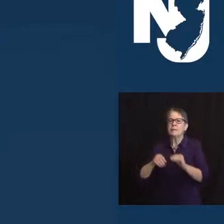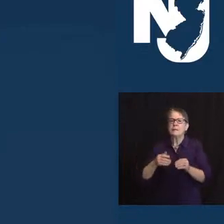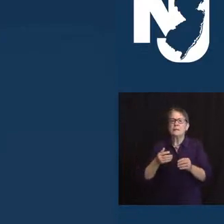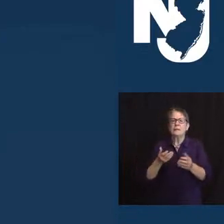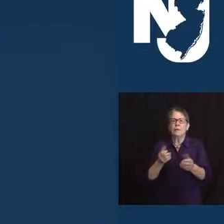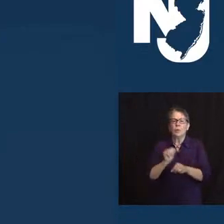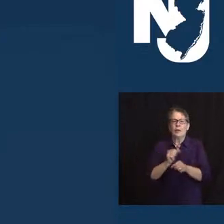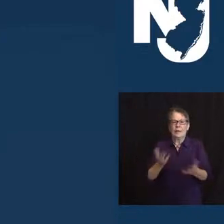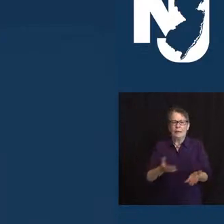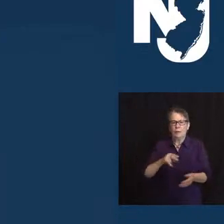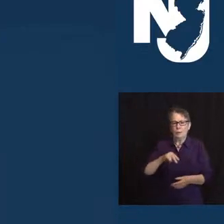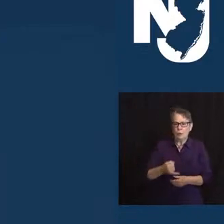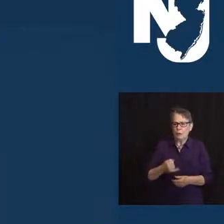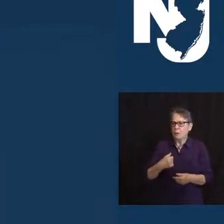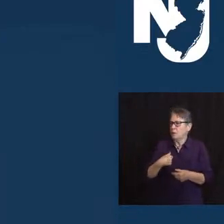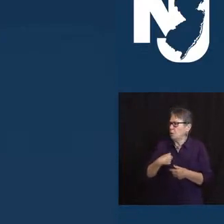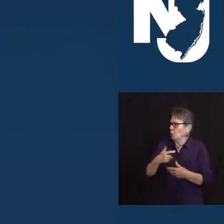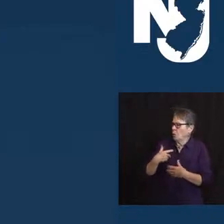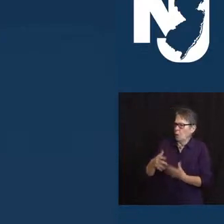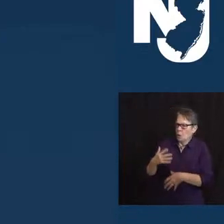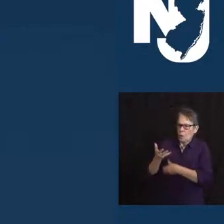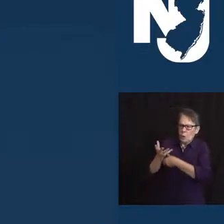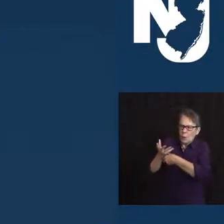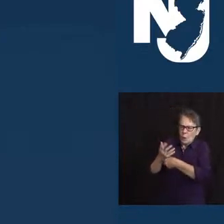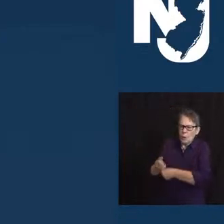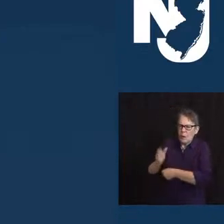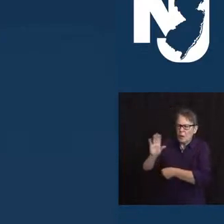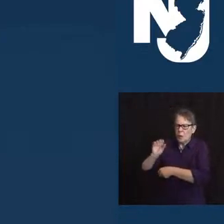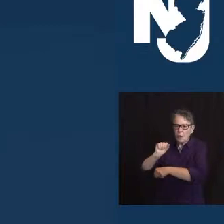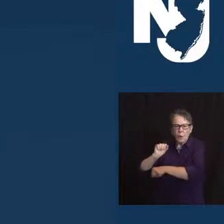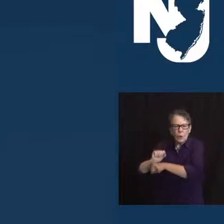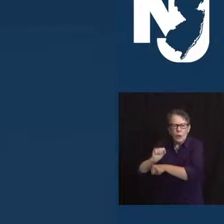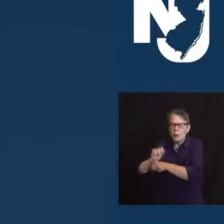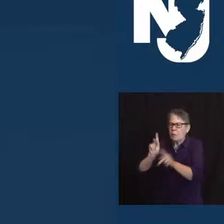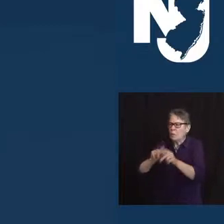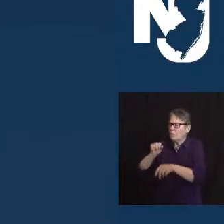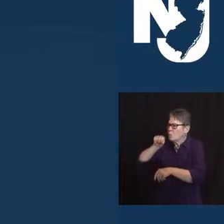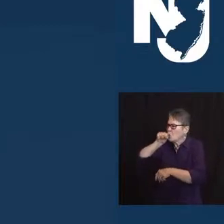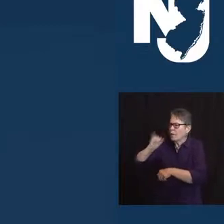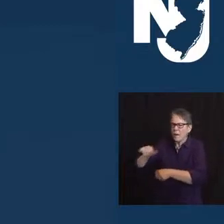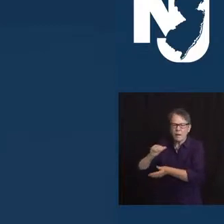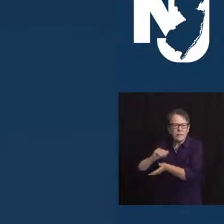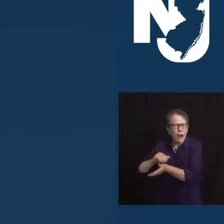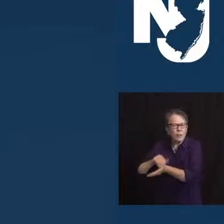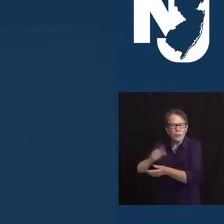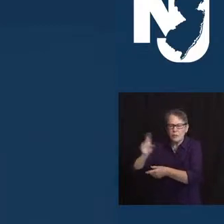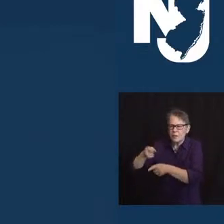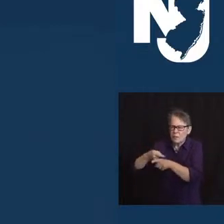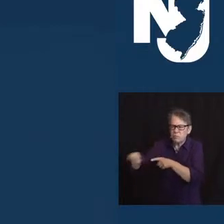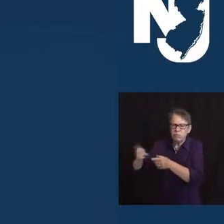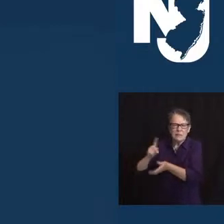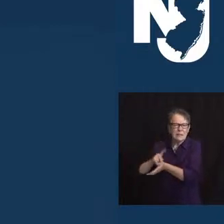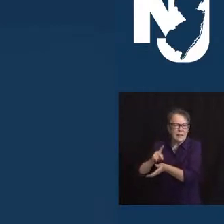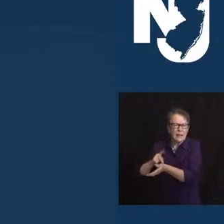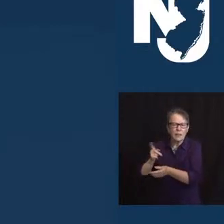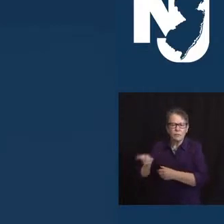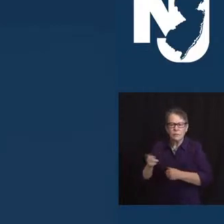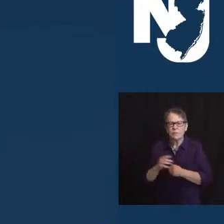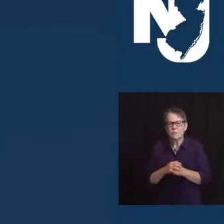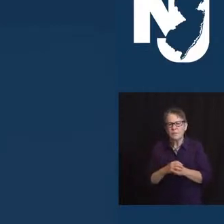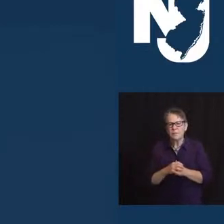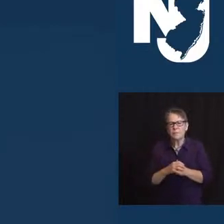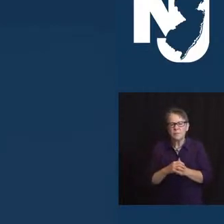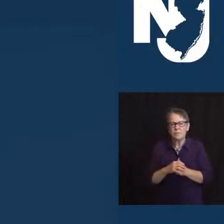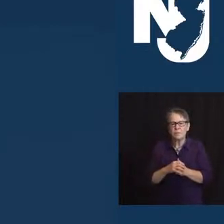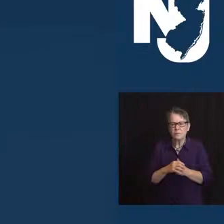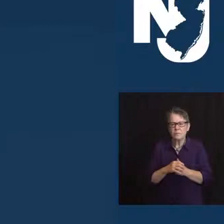to countless individuals over her career. The attributes which served her well as a medical professional also did so